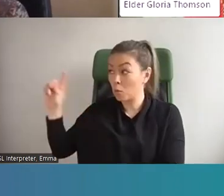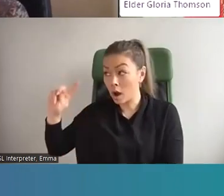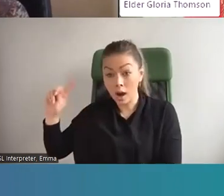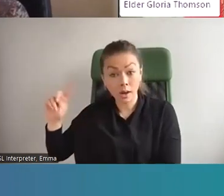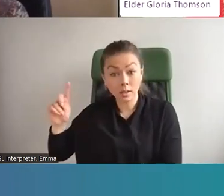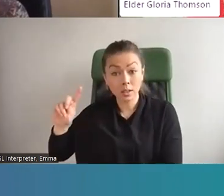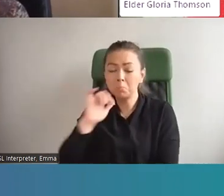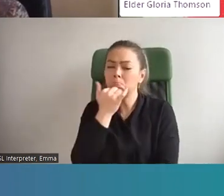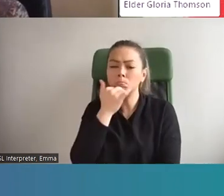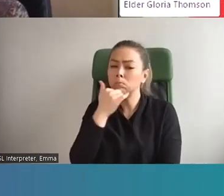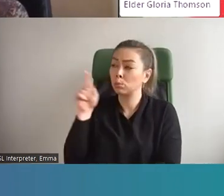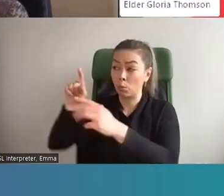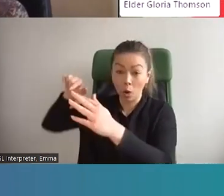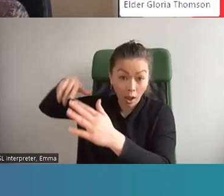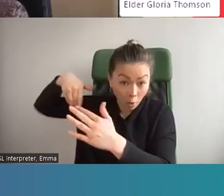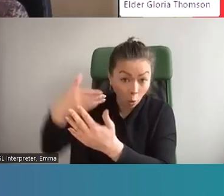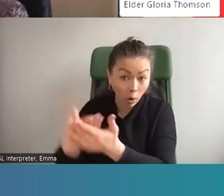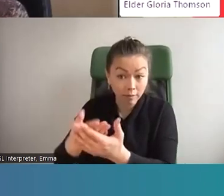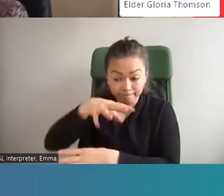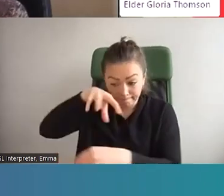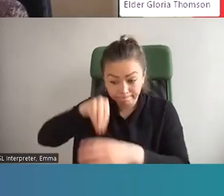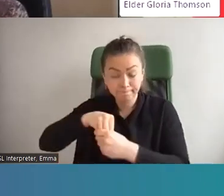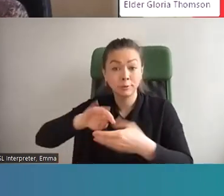you family. And